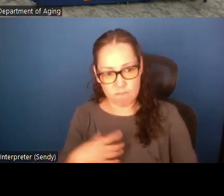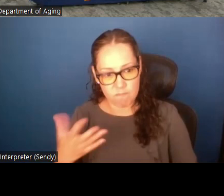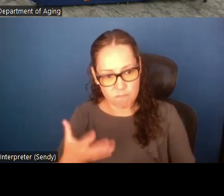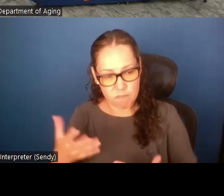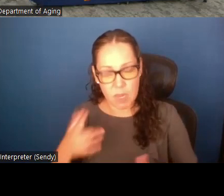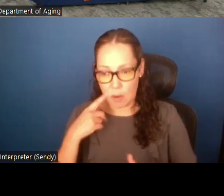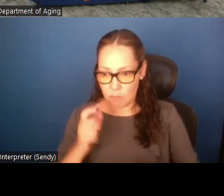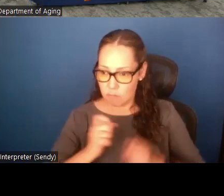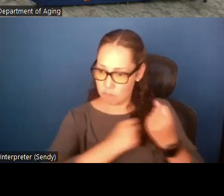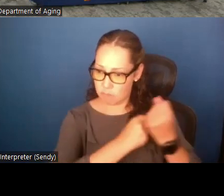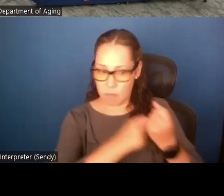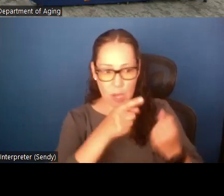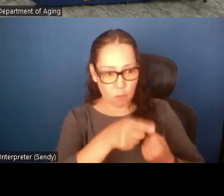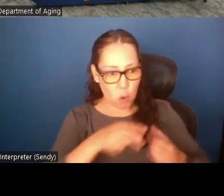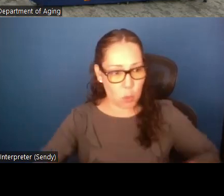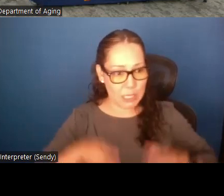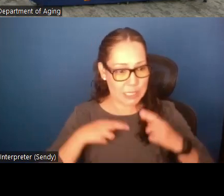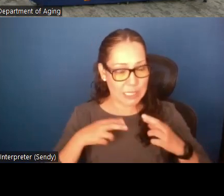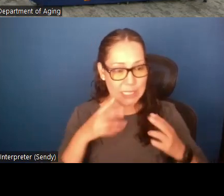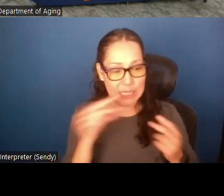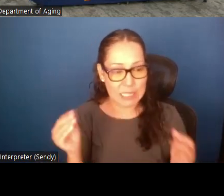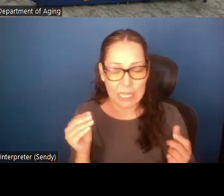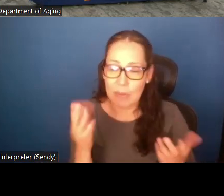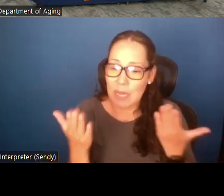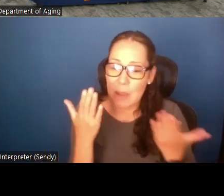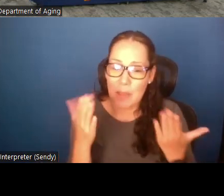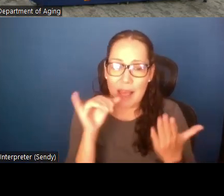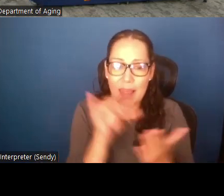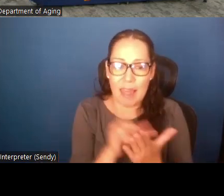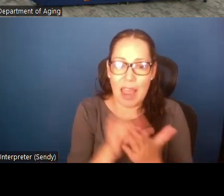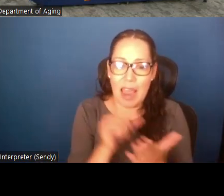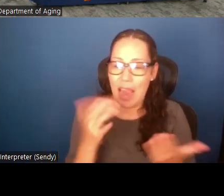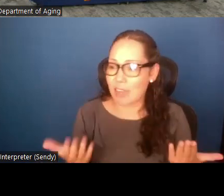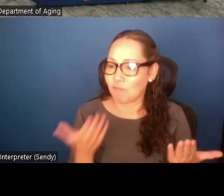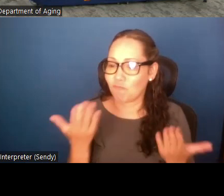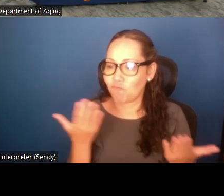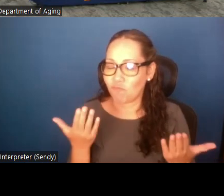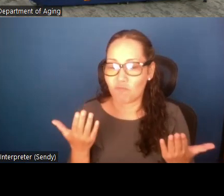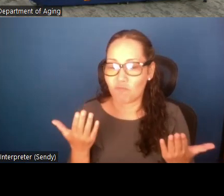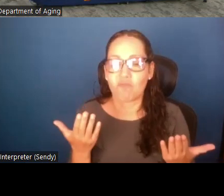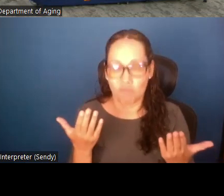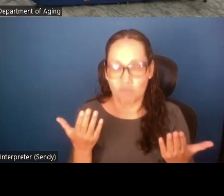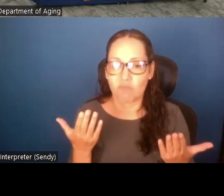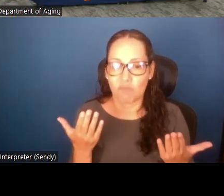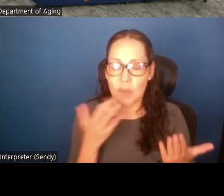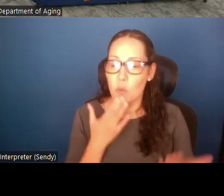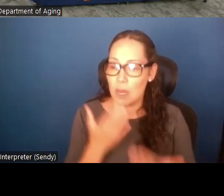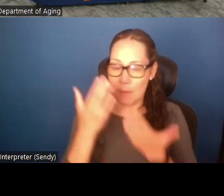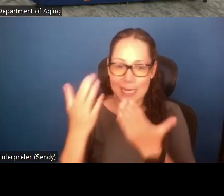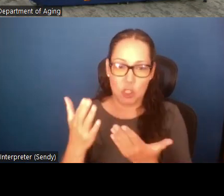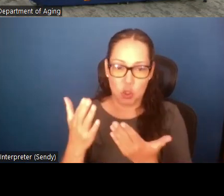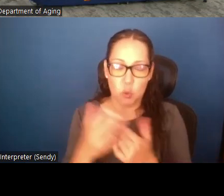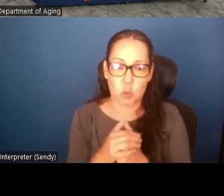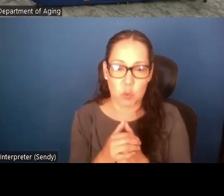residents, that can certainly be, put forward as a recommendation.